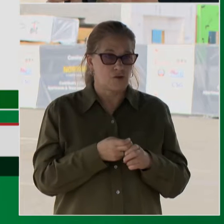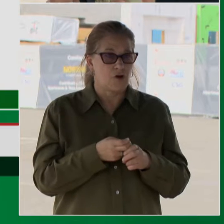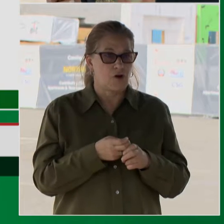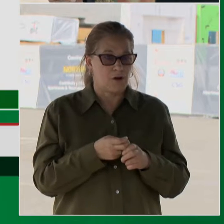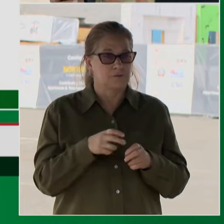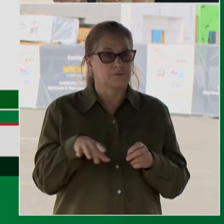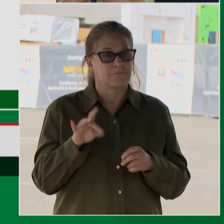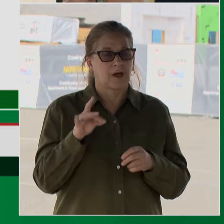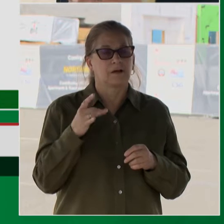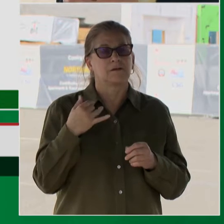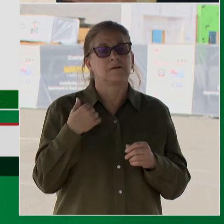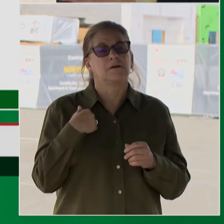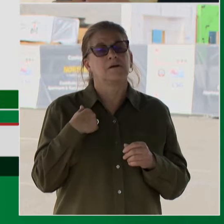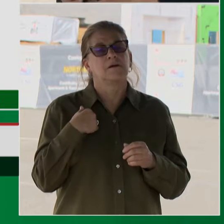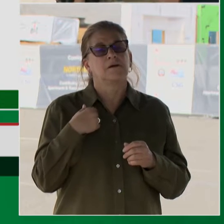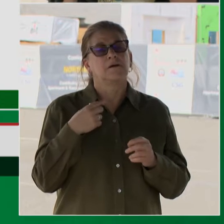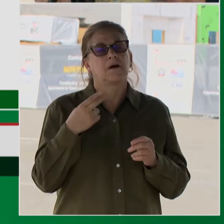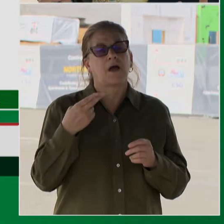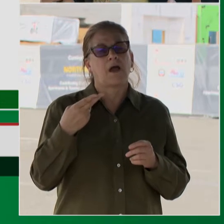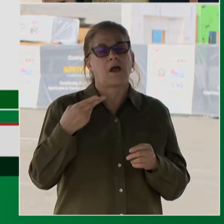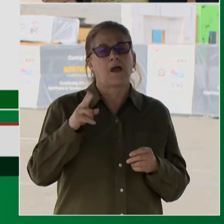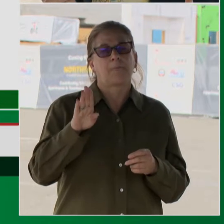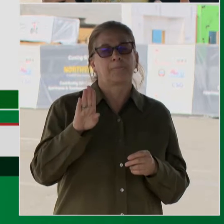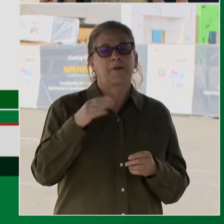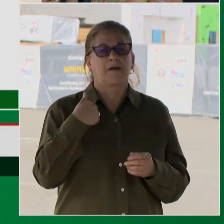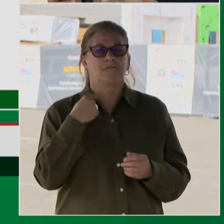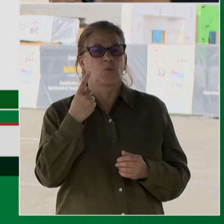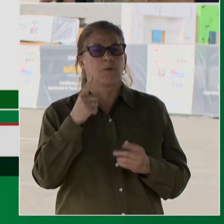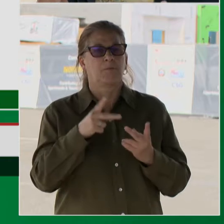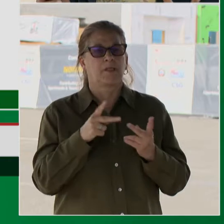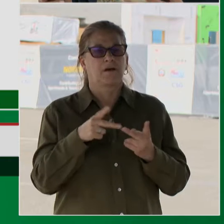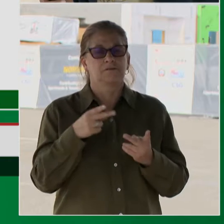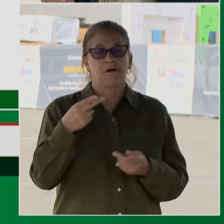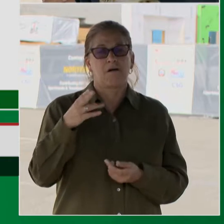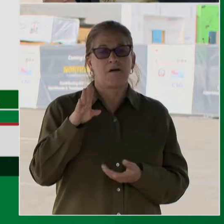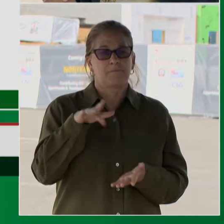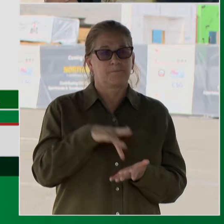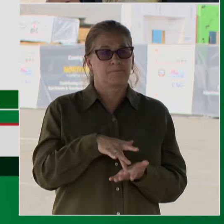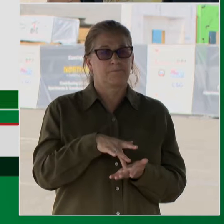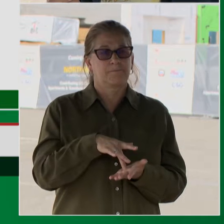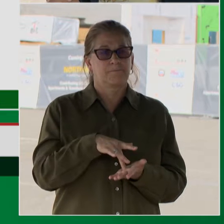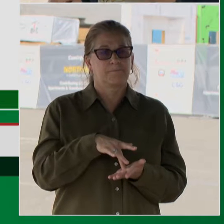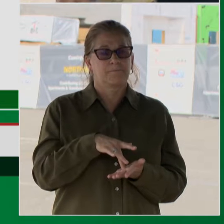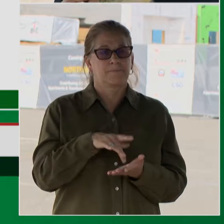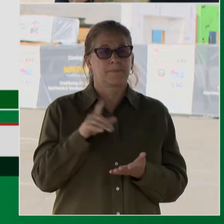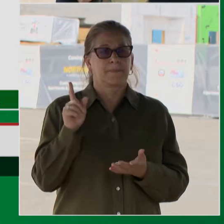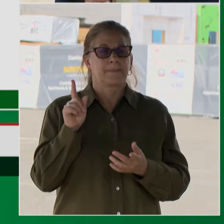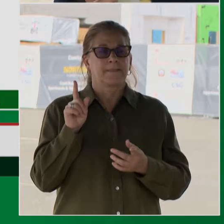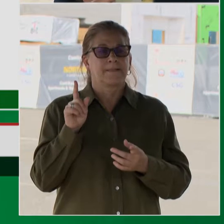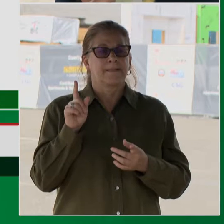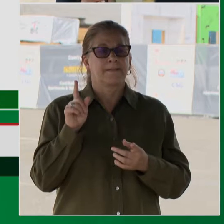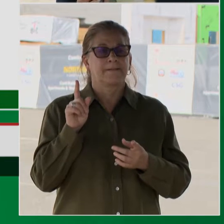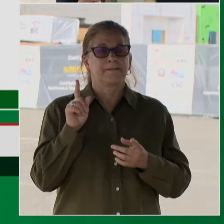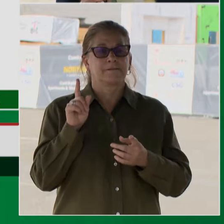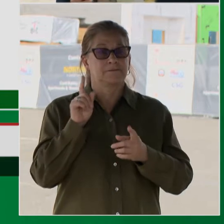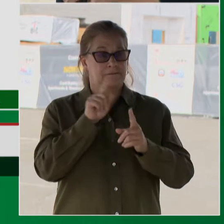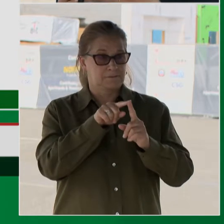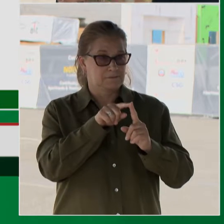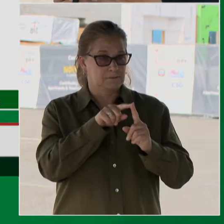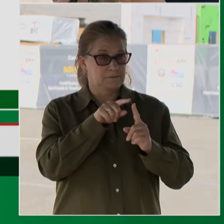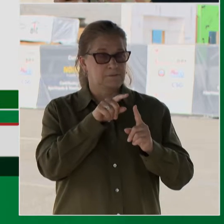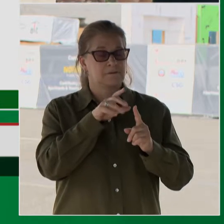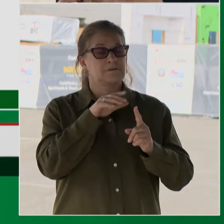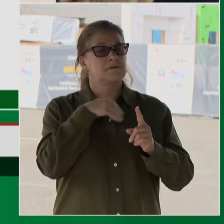the hub is sort of a community quarterback for small business coaching and technical assistance. This will be